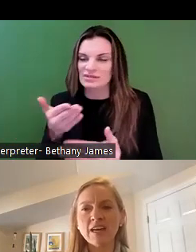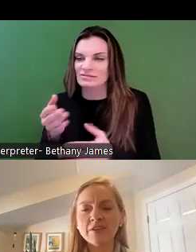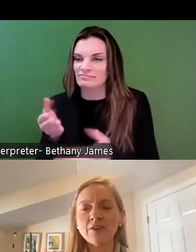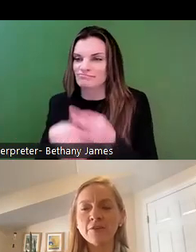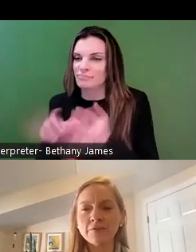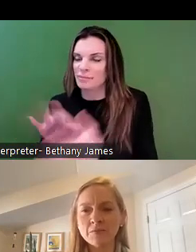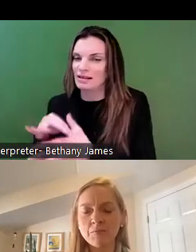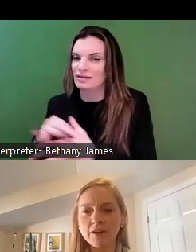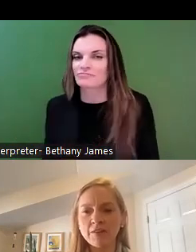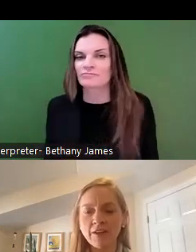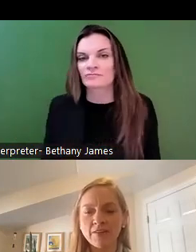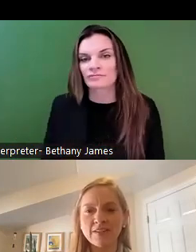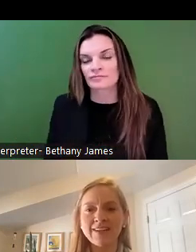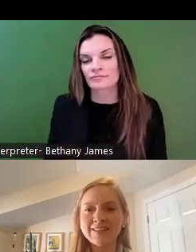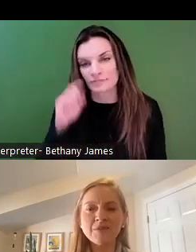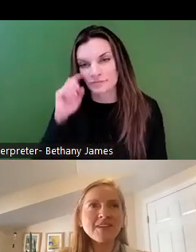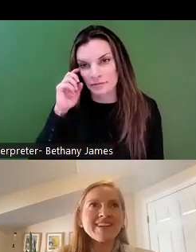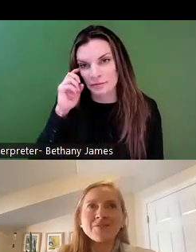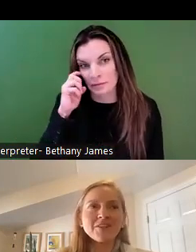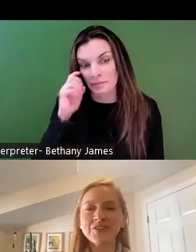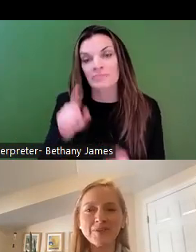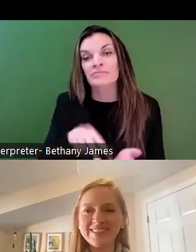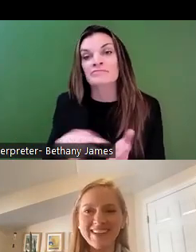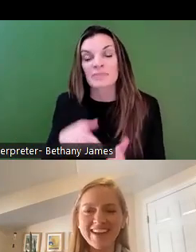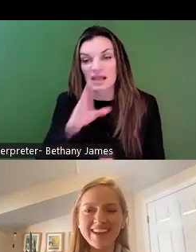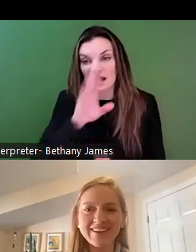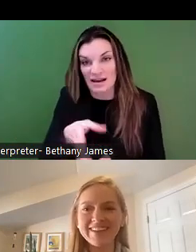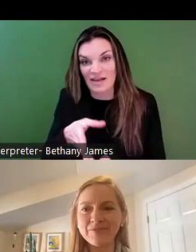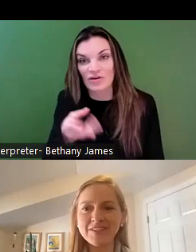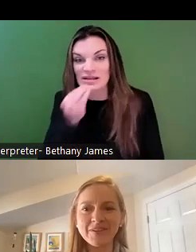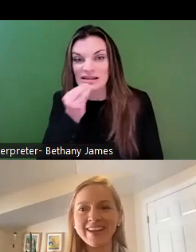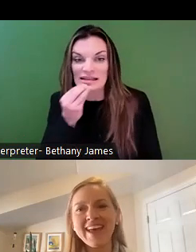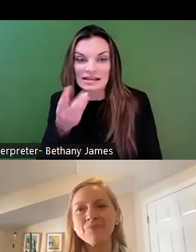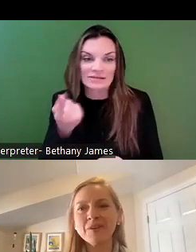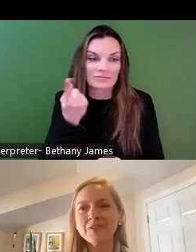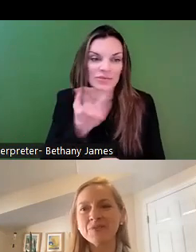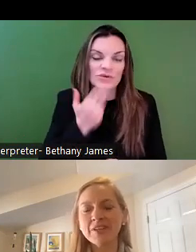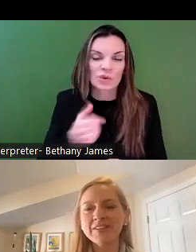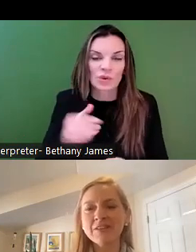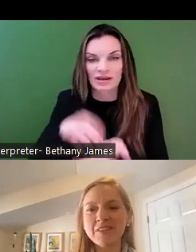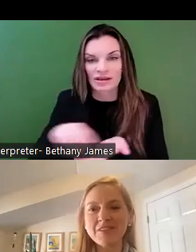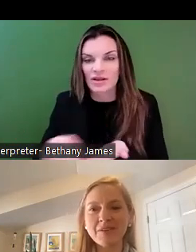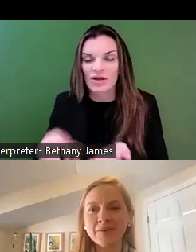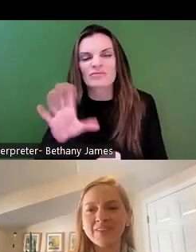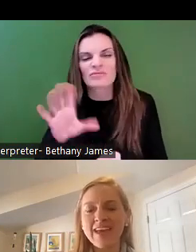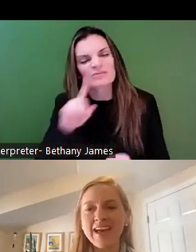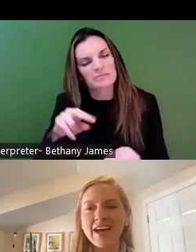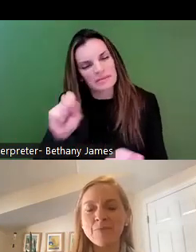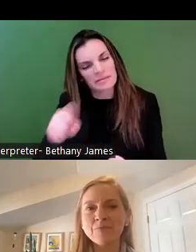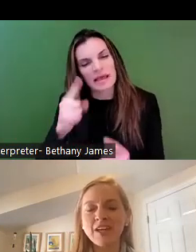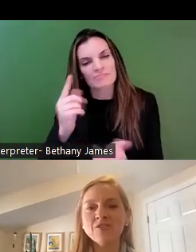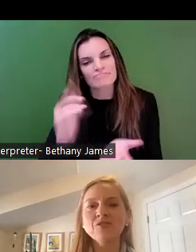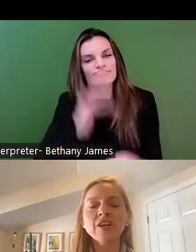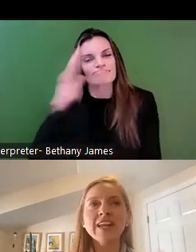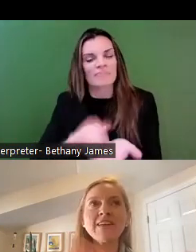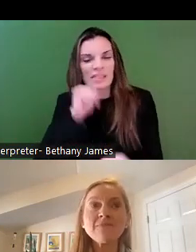empty calories. All foods can be part of a healthy diet. Doesn't mean you can't ever enjoy a piece of cake or a yummy donut, but we just want to limit those